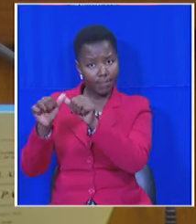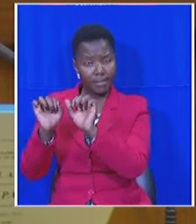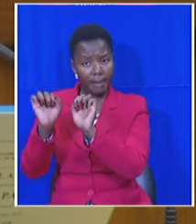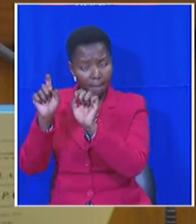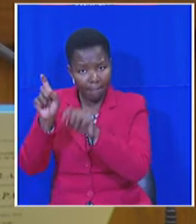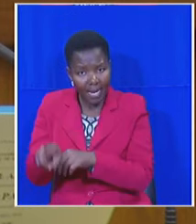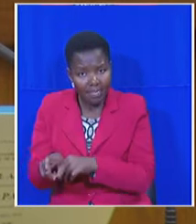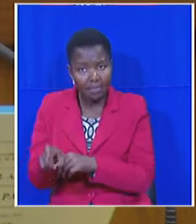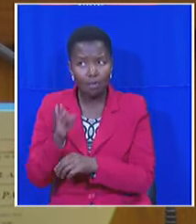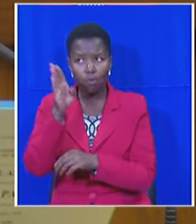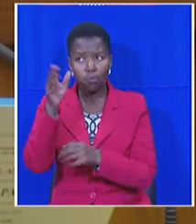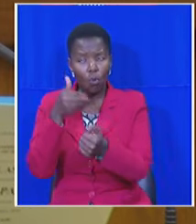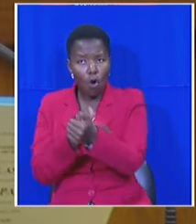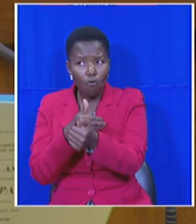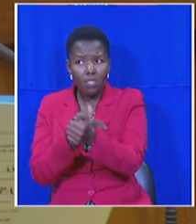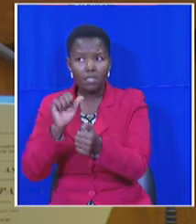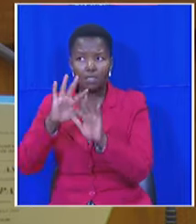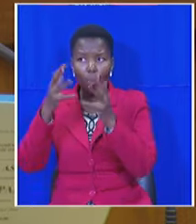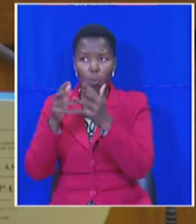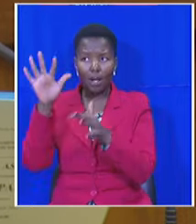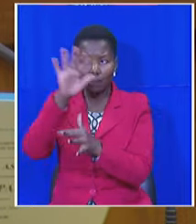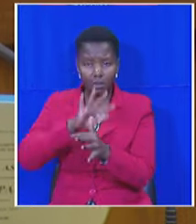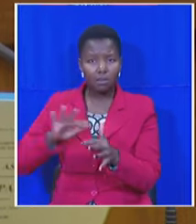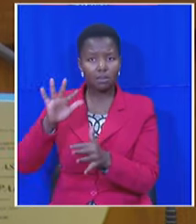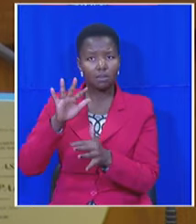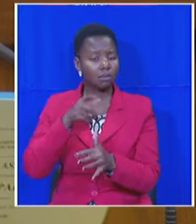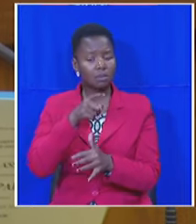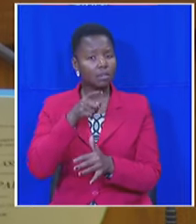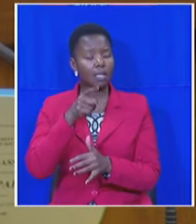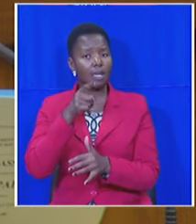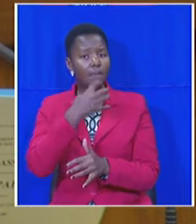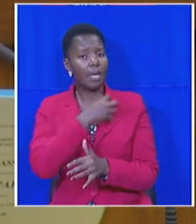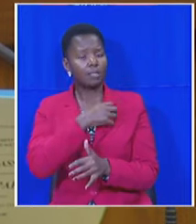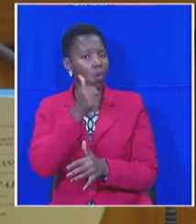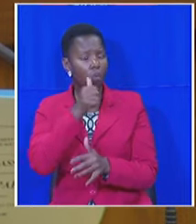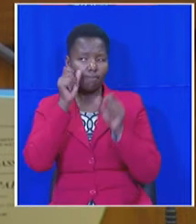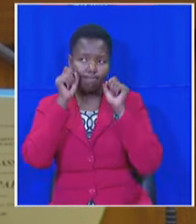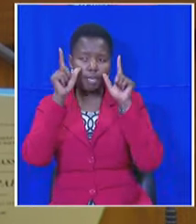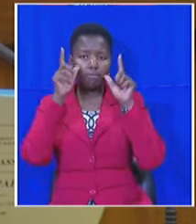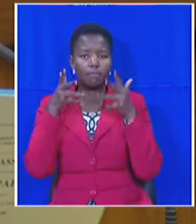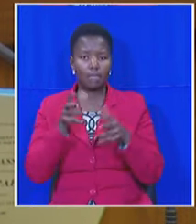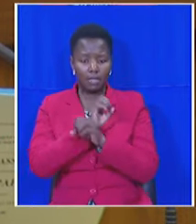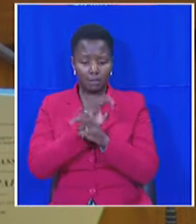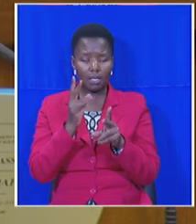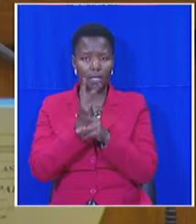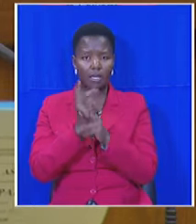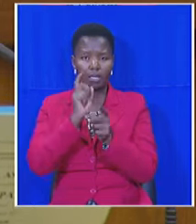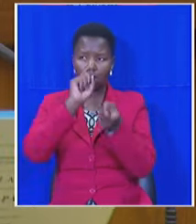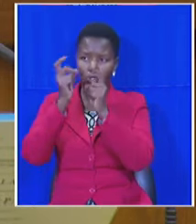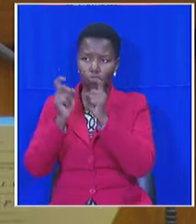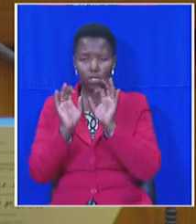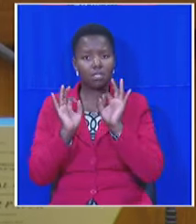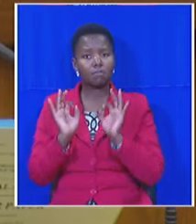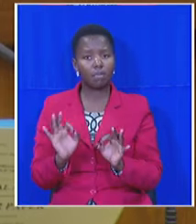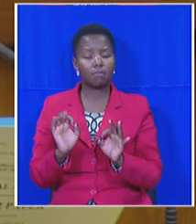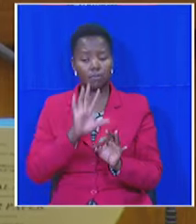footprint, when is the Minister going to catch a wake-up and commence with the review and rationalization of